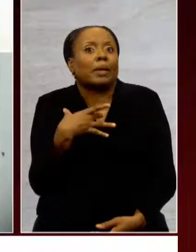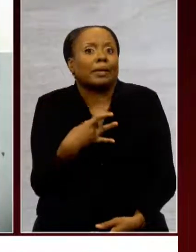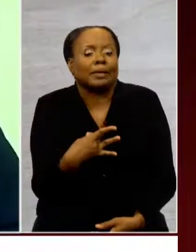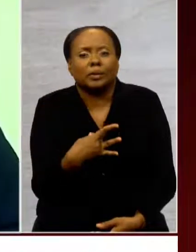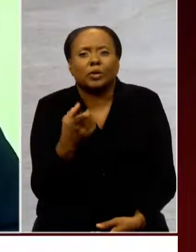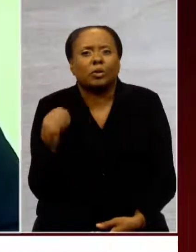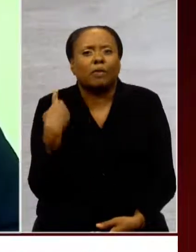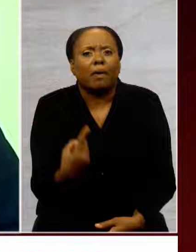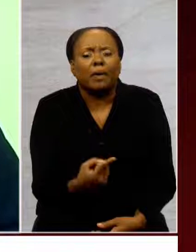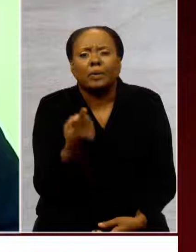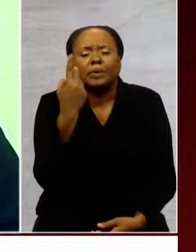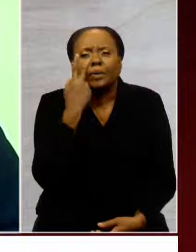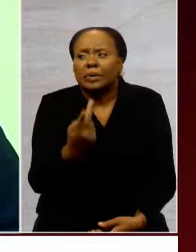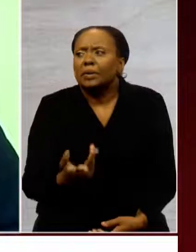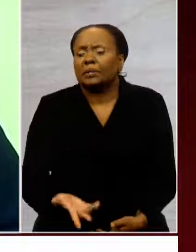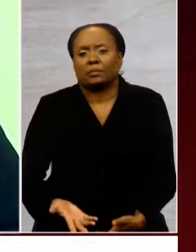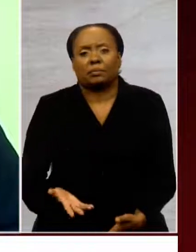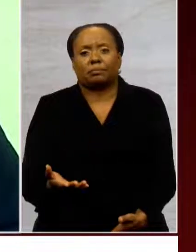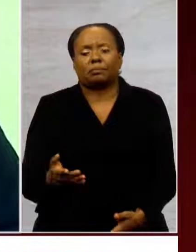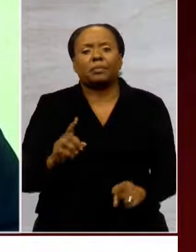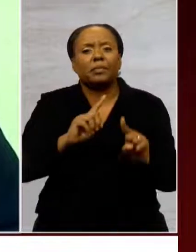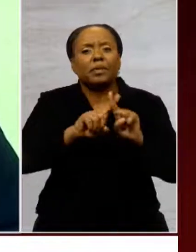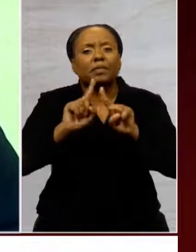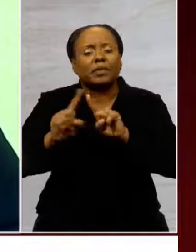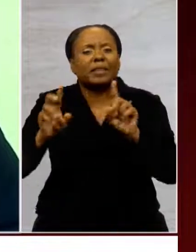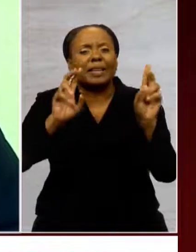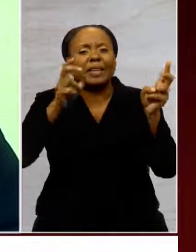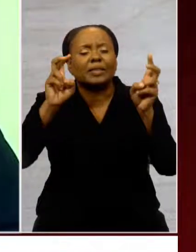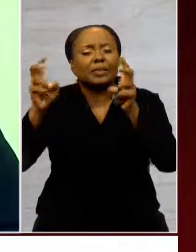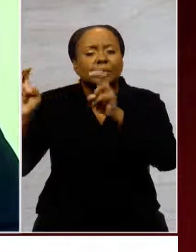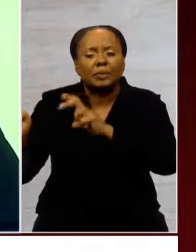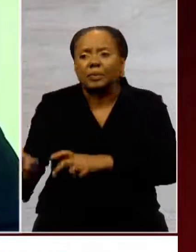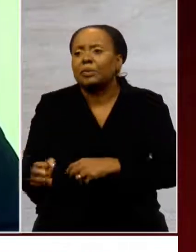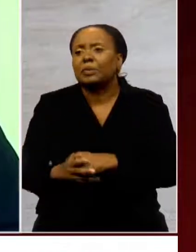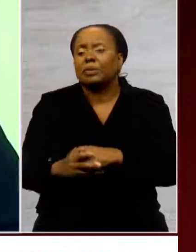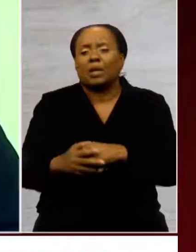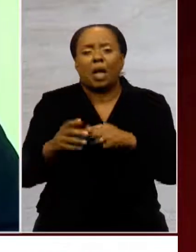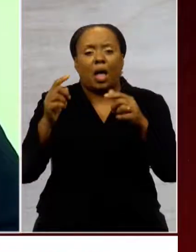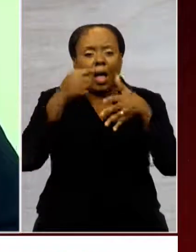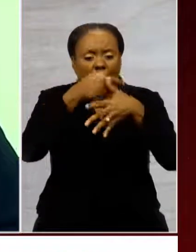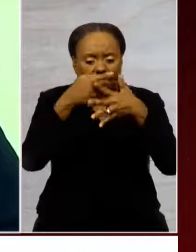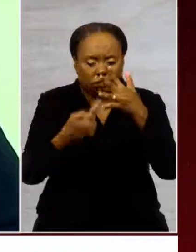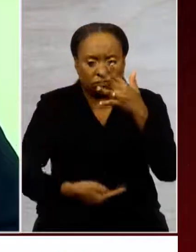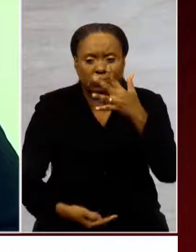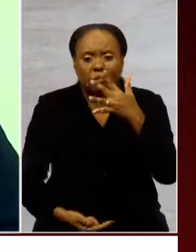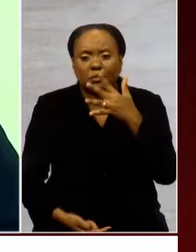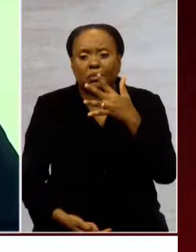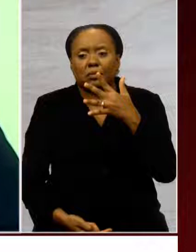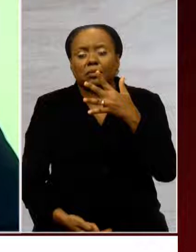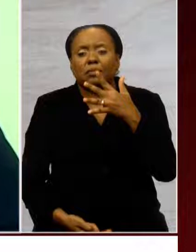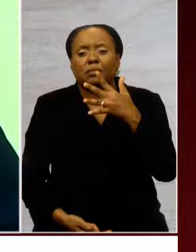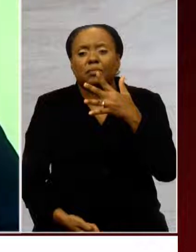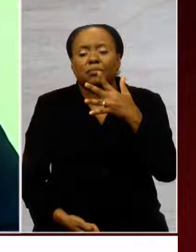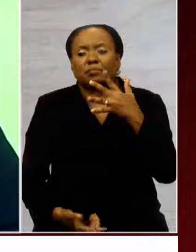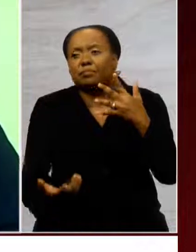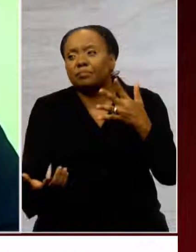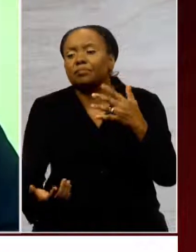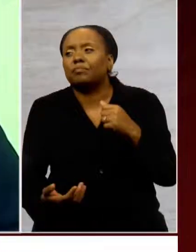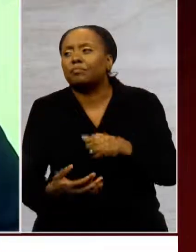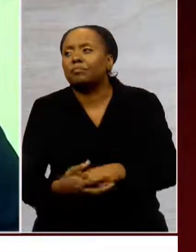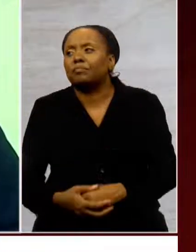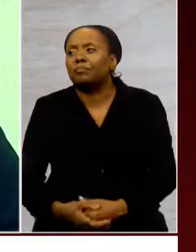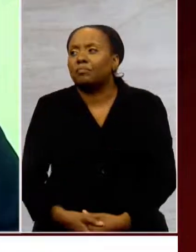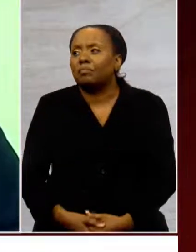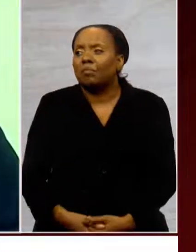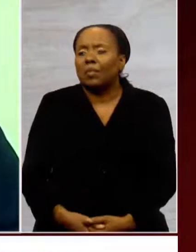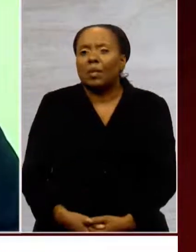of the issues to the table and having those dealt with as far as the initial, well, this is the precursor